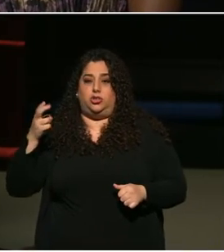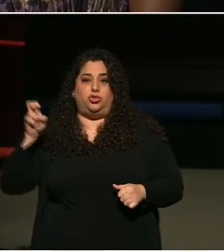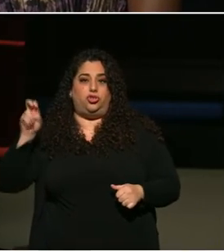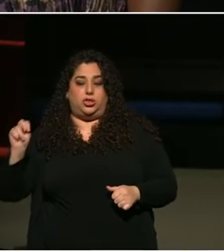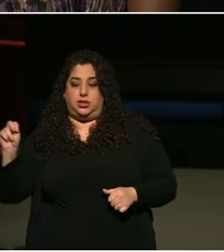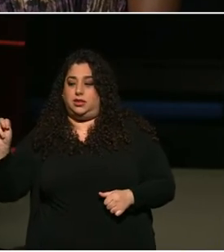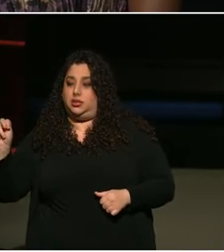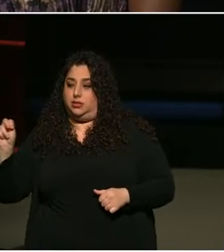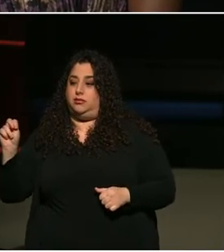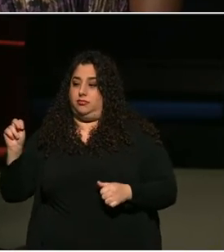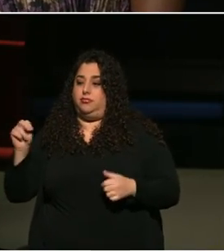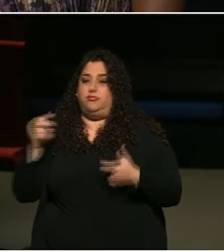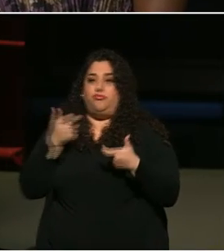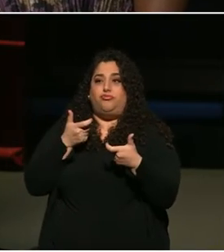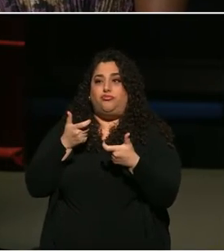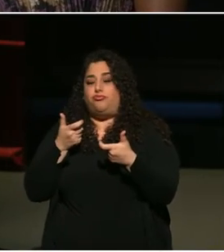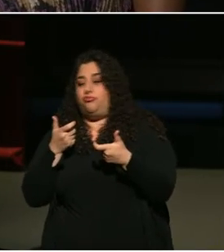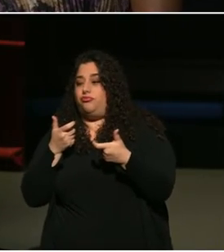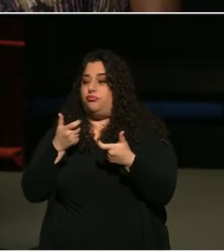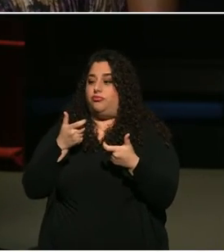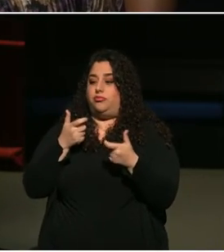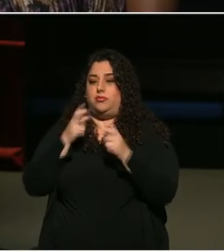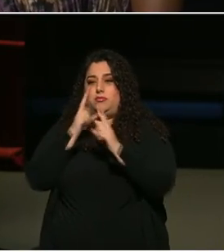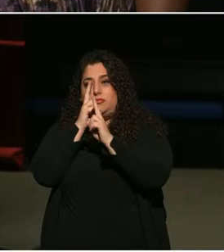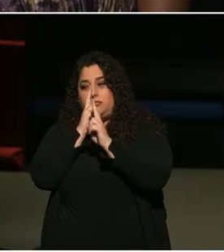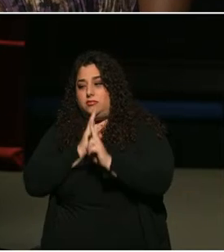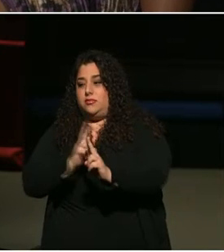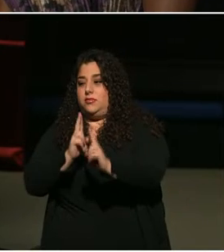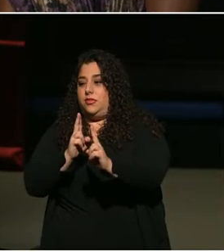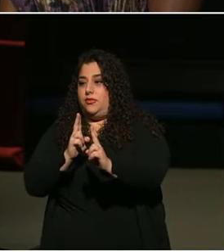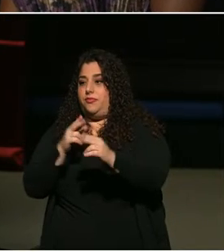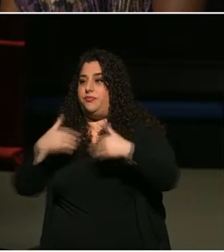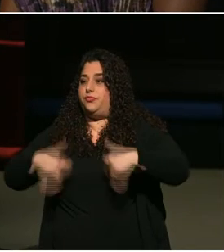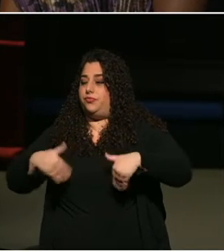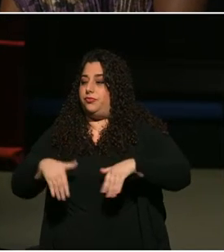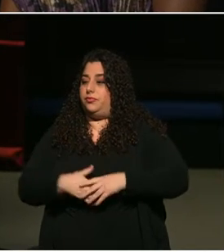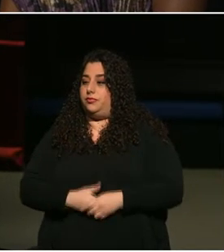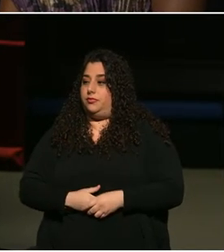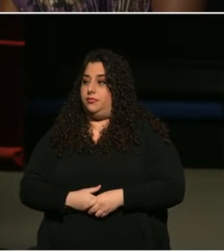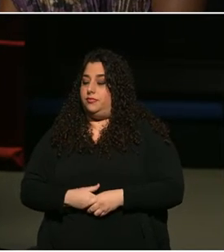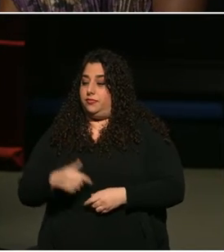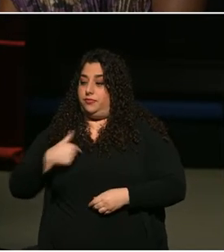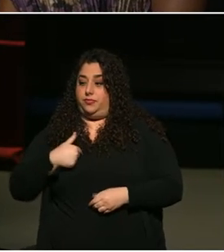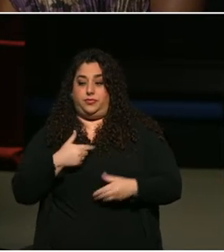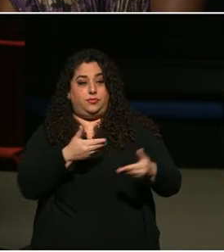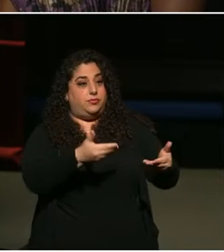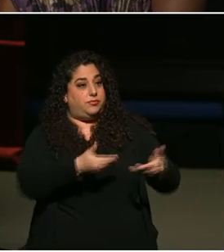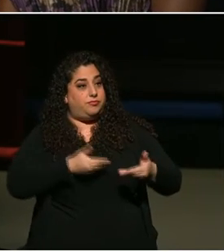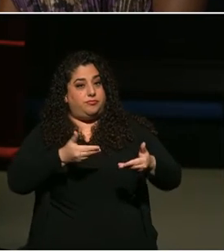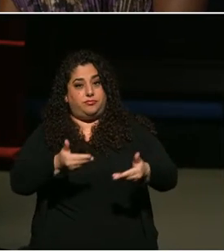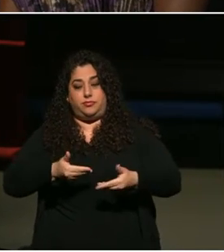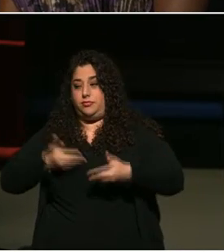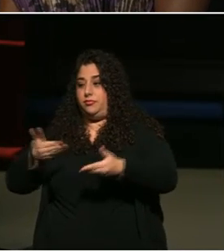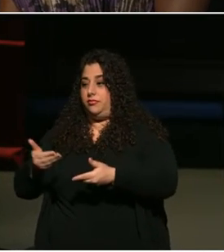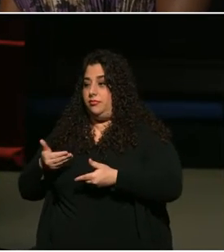we also welcome the other Native Americans in the room.